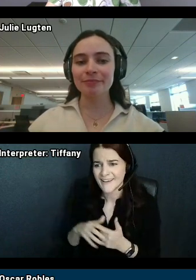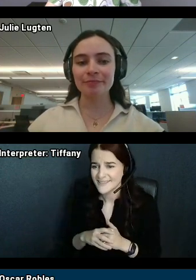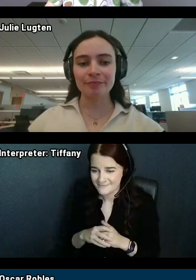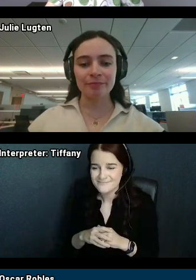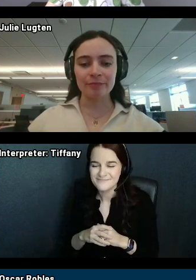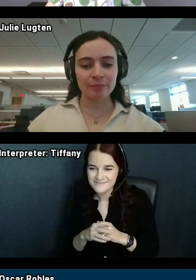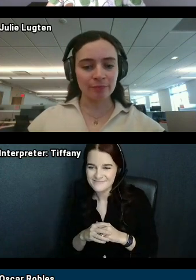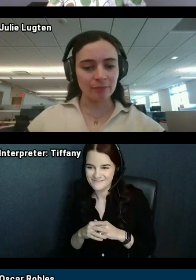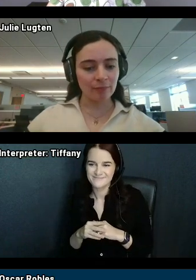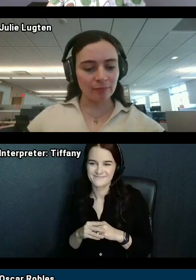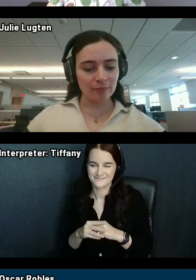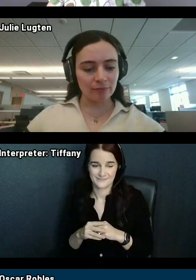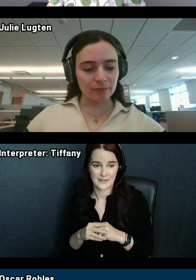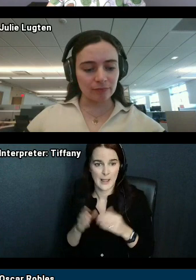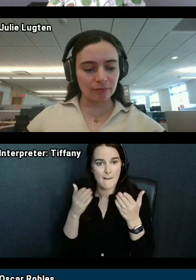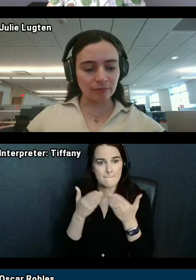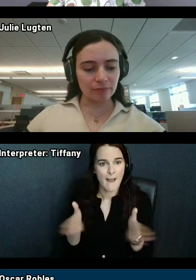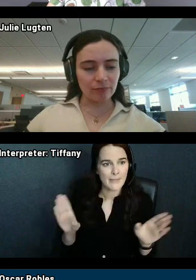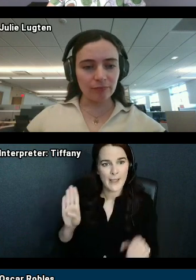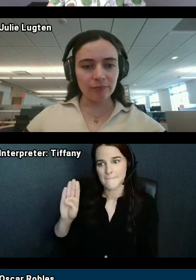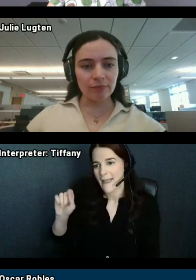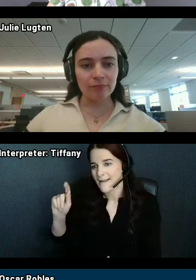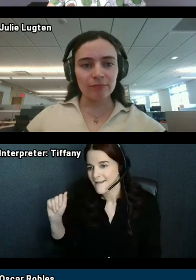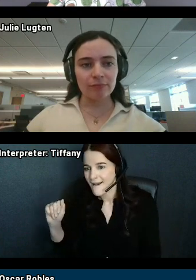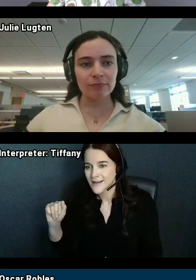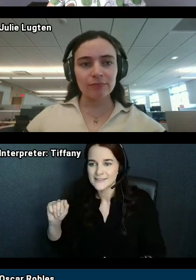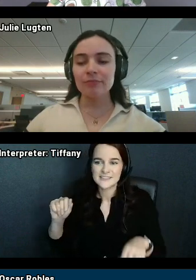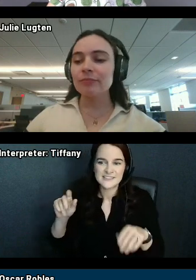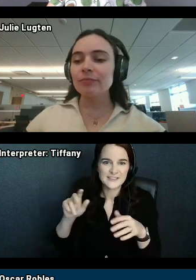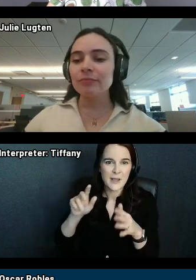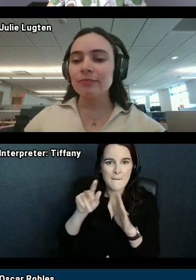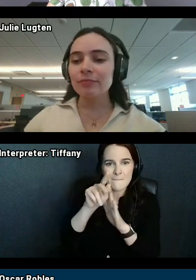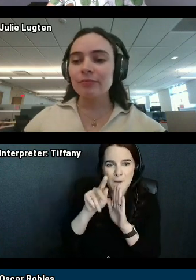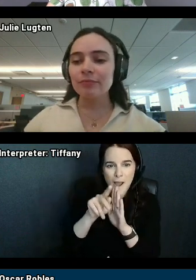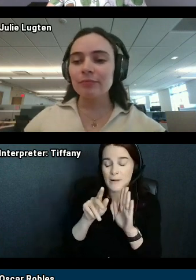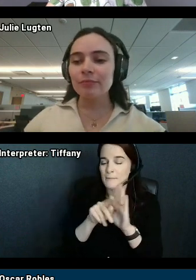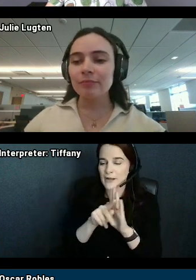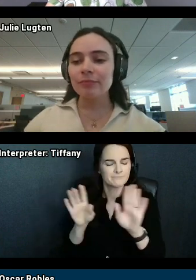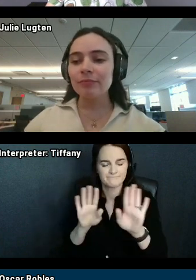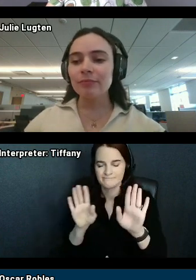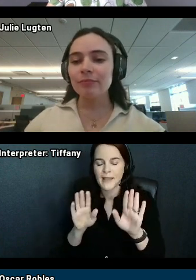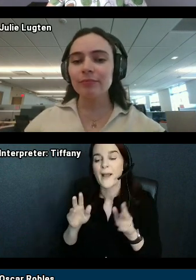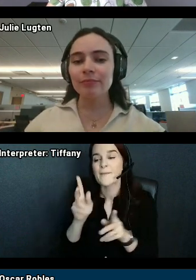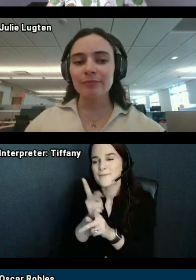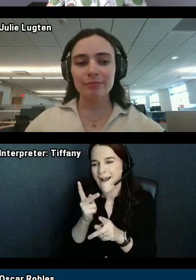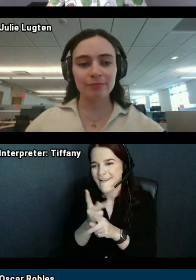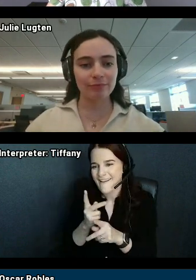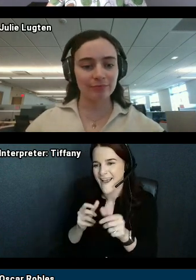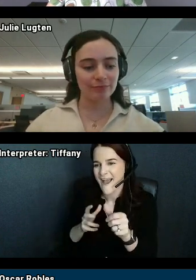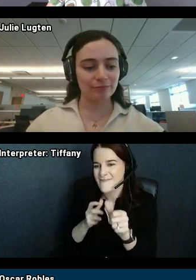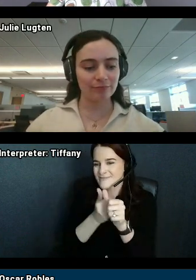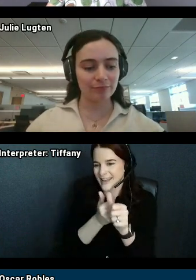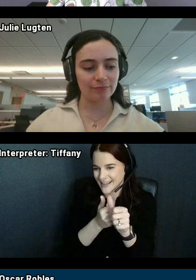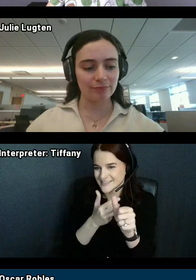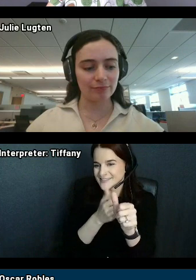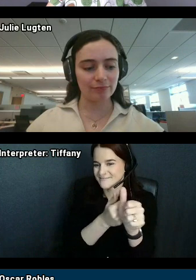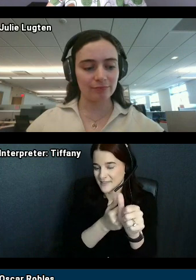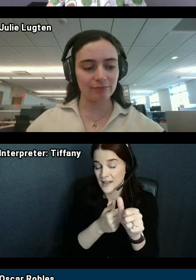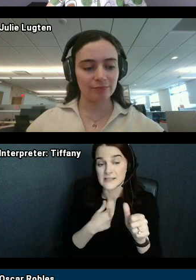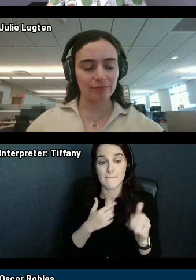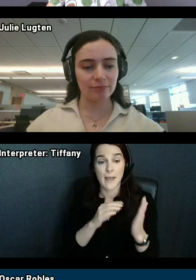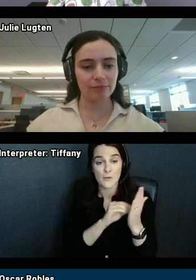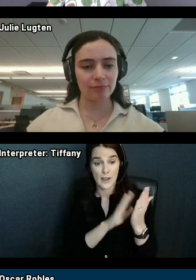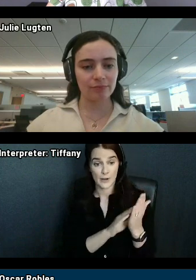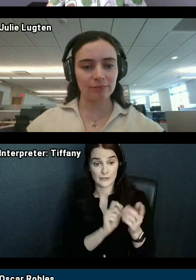kind of public betas and property, and product updates. So this is my record customization screen